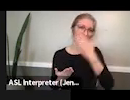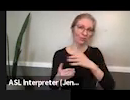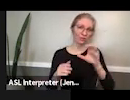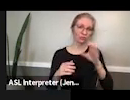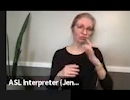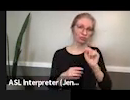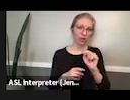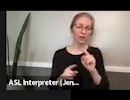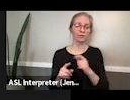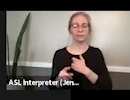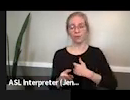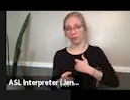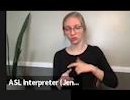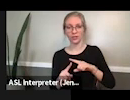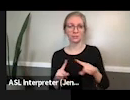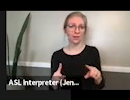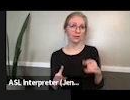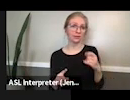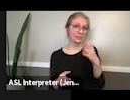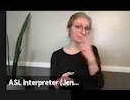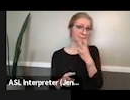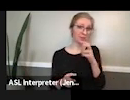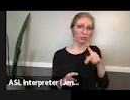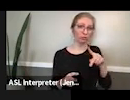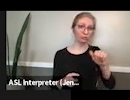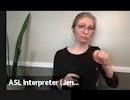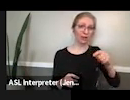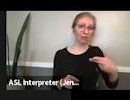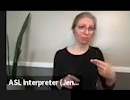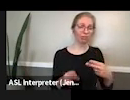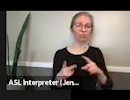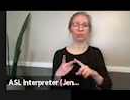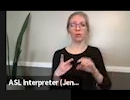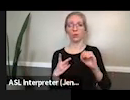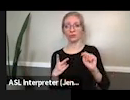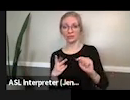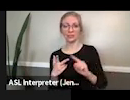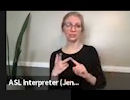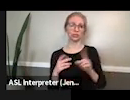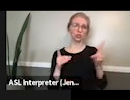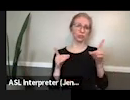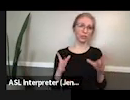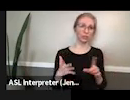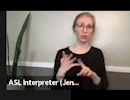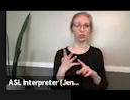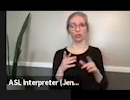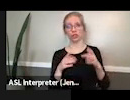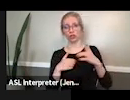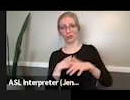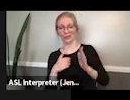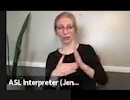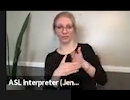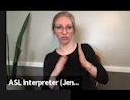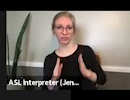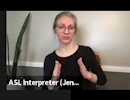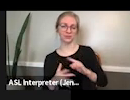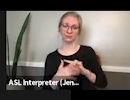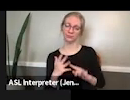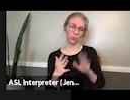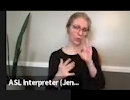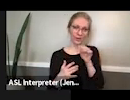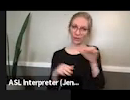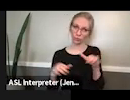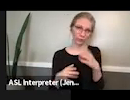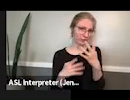You as speech paths and OTs and directors and early interventionists won't be doing this screening, but chances are you may